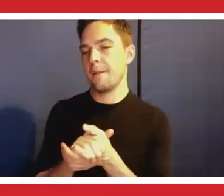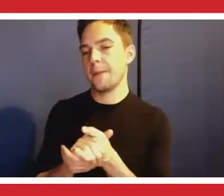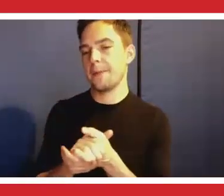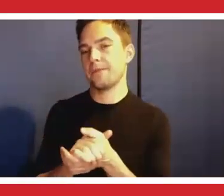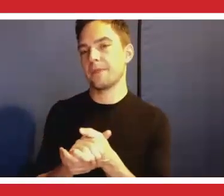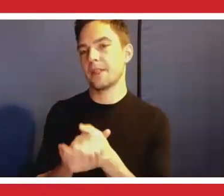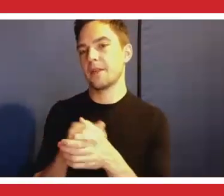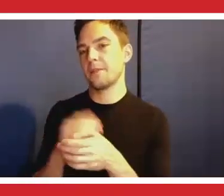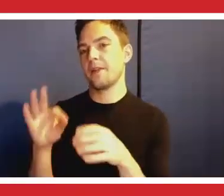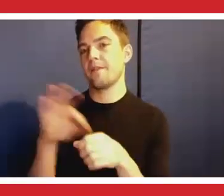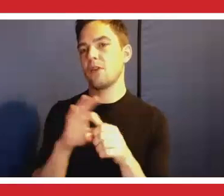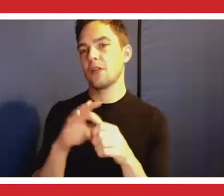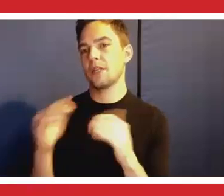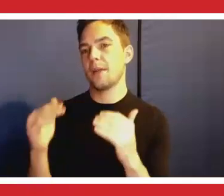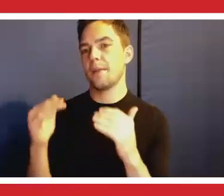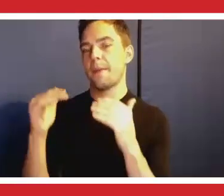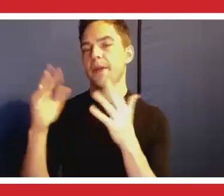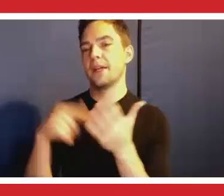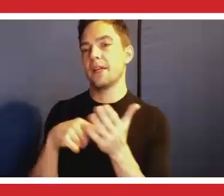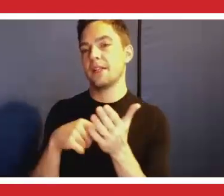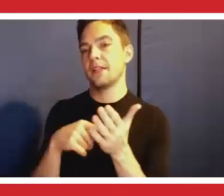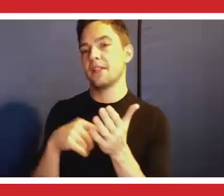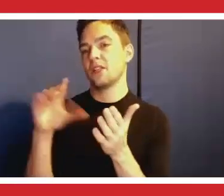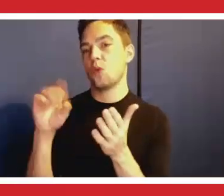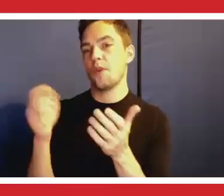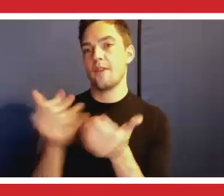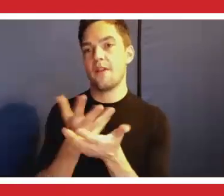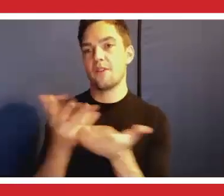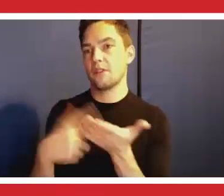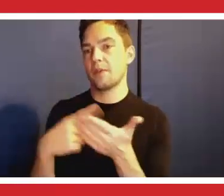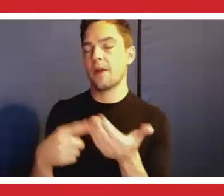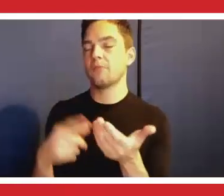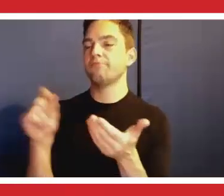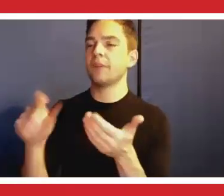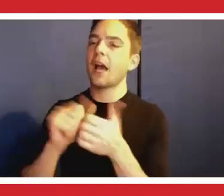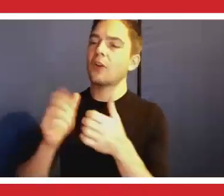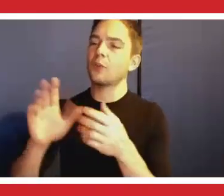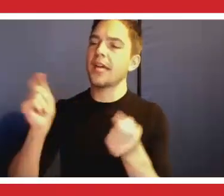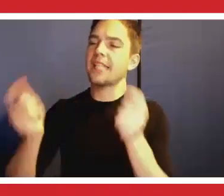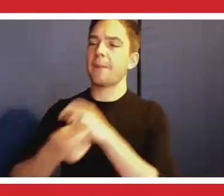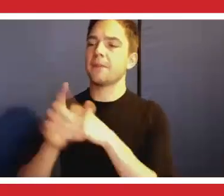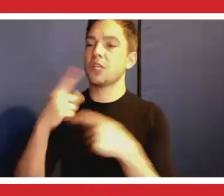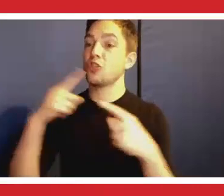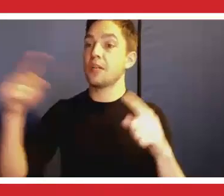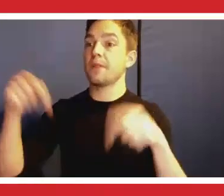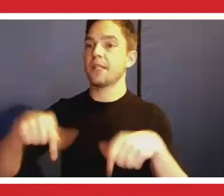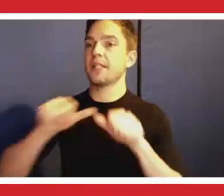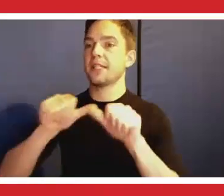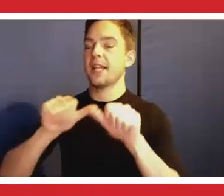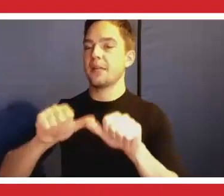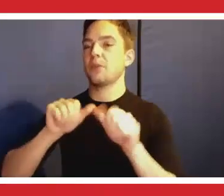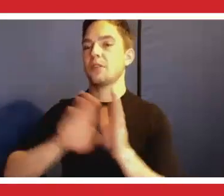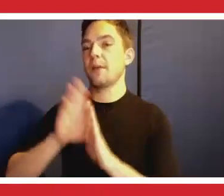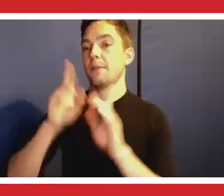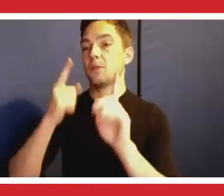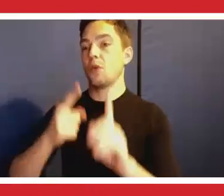voted up. And this is the core of everything we're talking about. How can we adapt the achievement of the Sustainable Development Goals with